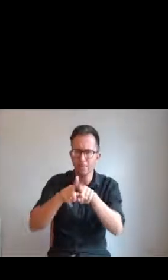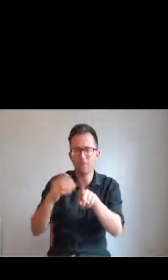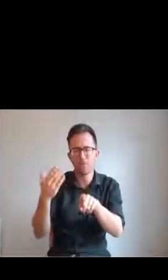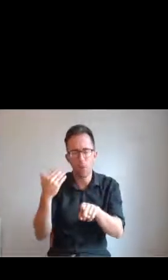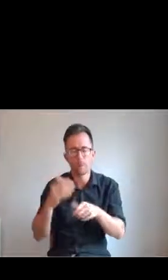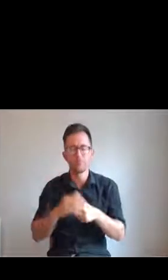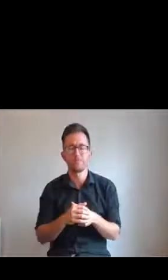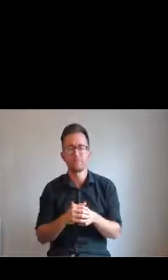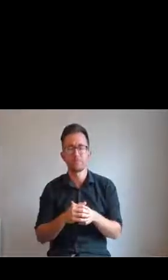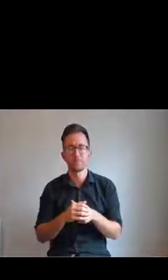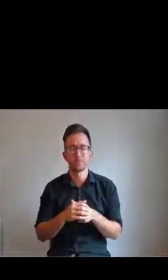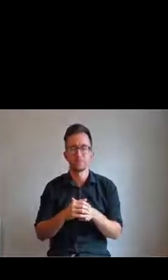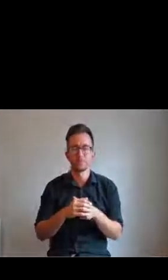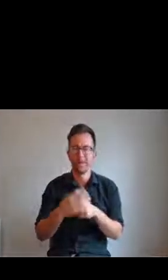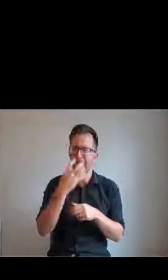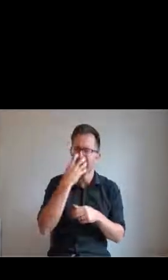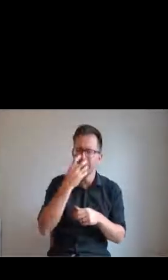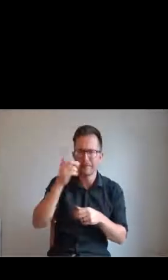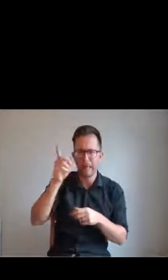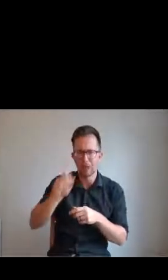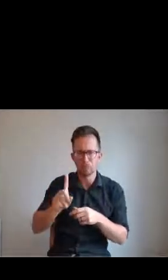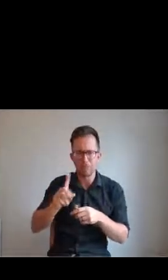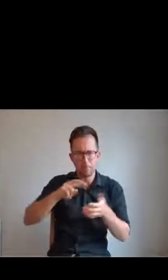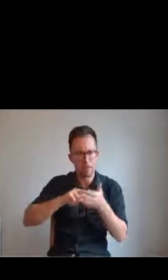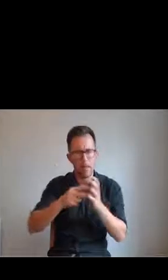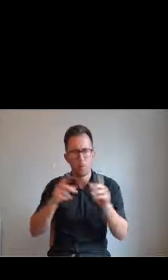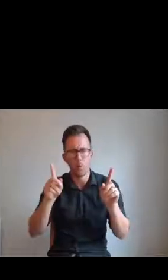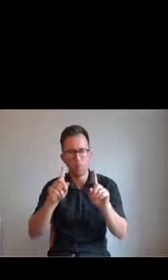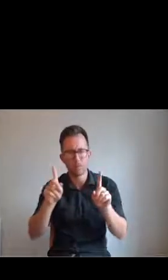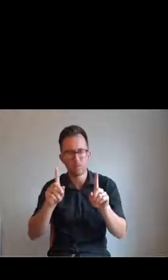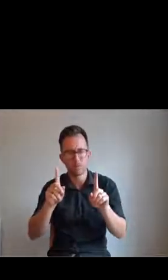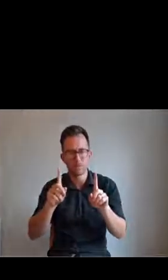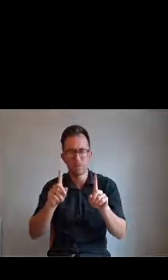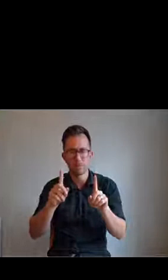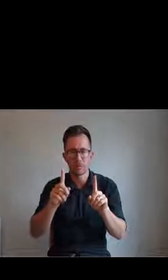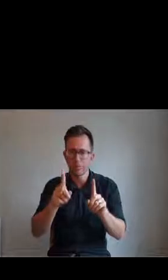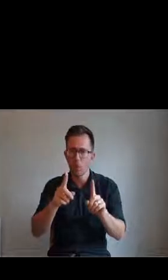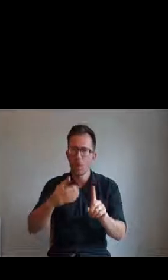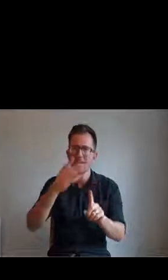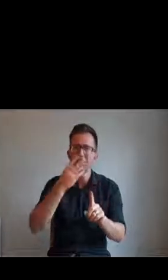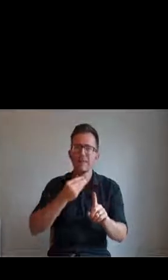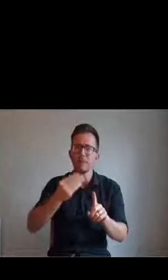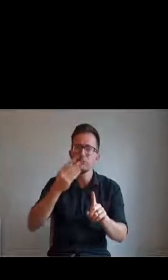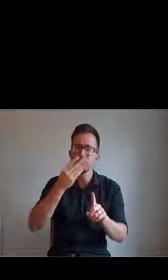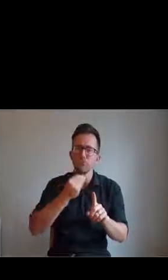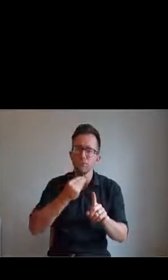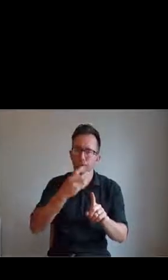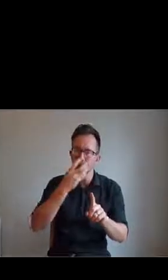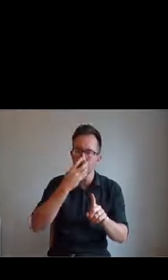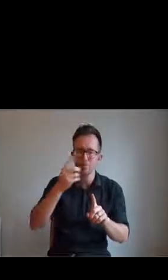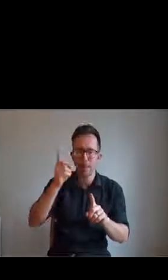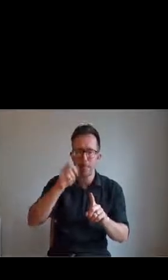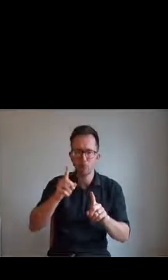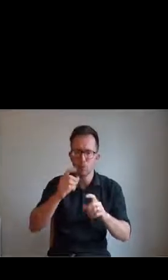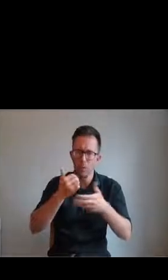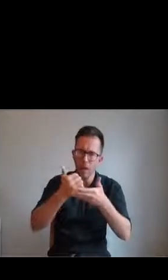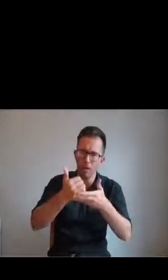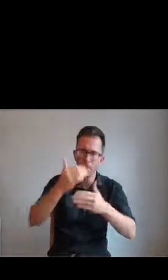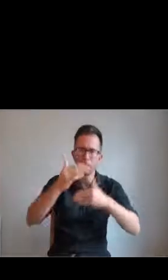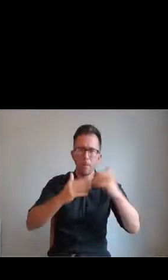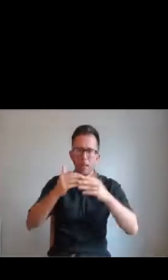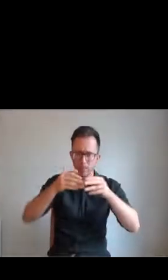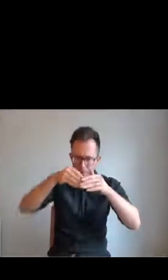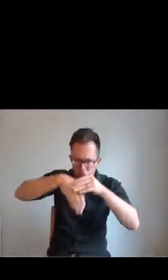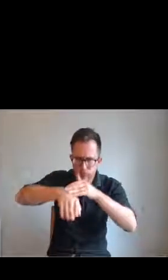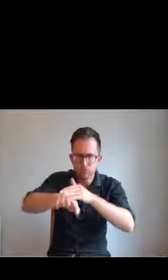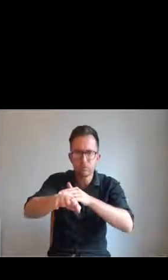With regards to utility proposals in this area, to supply temporary utilities to the construction site and permanent supplies to the